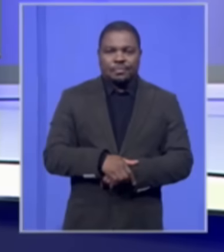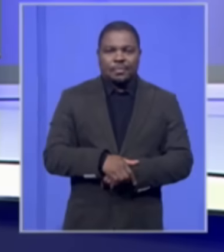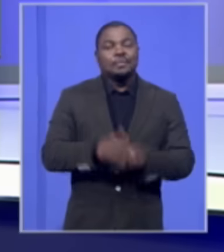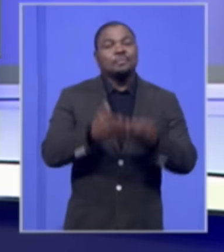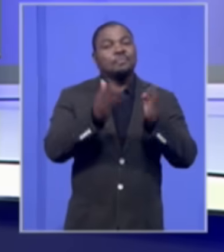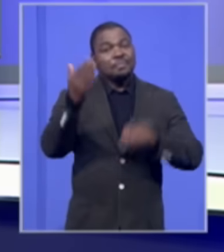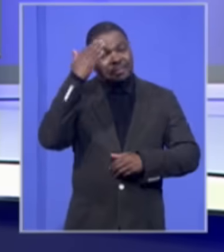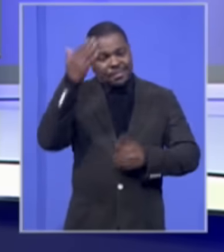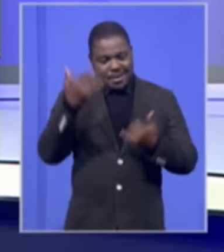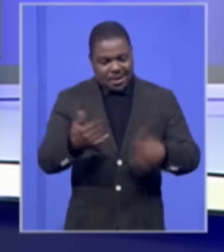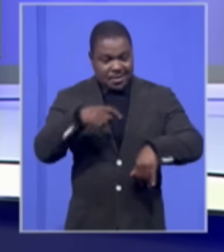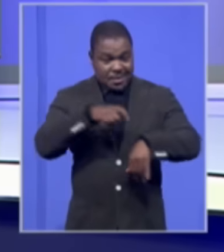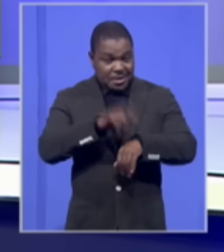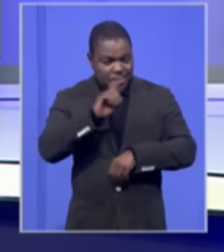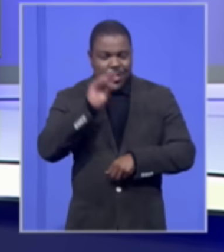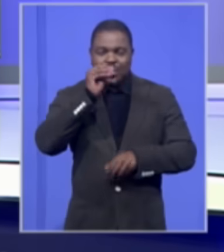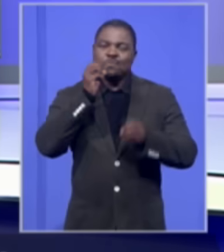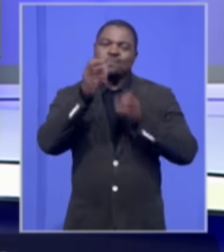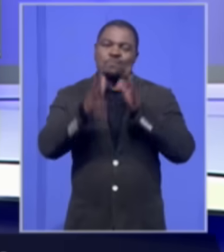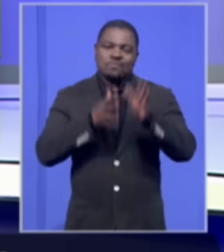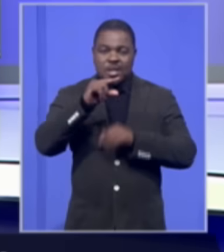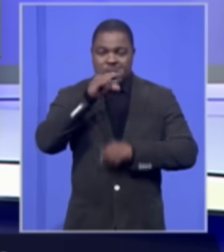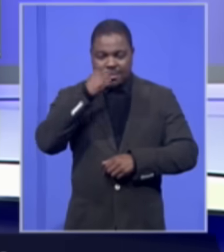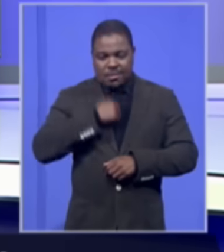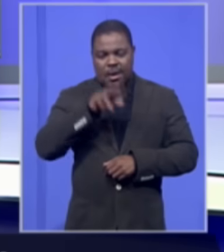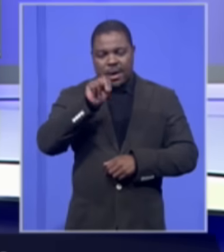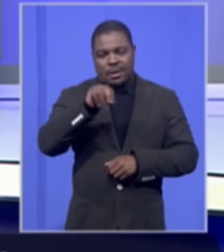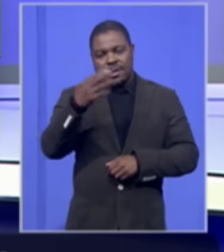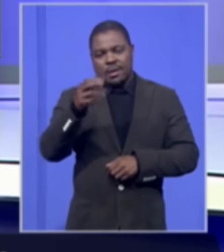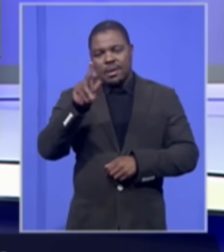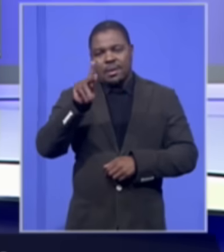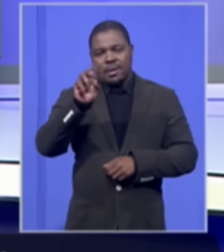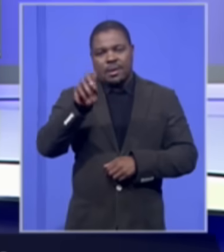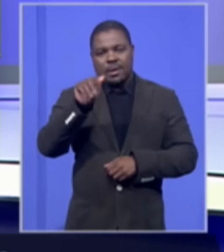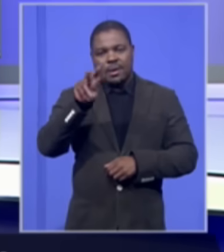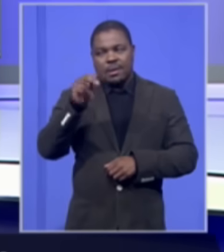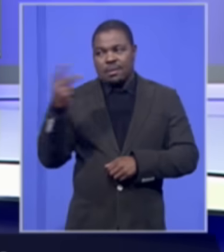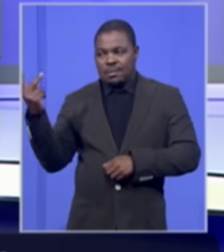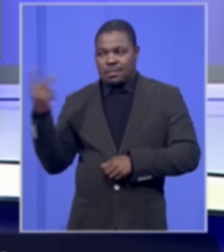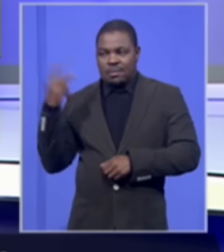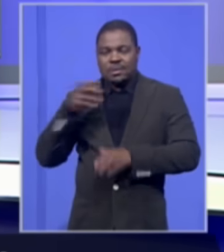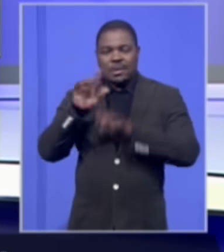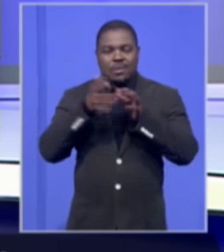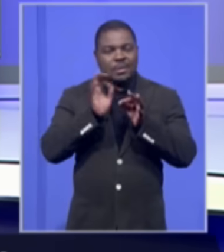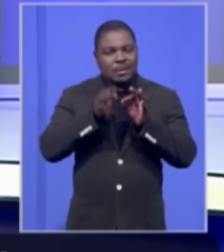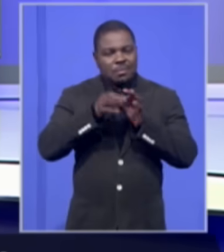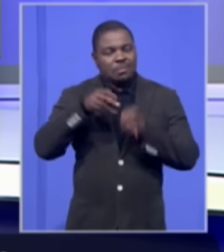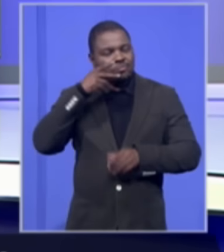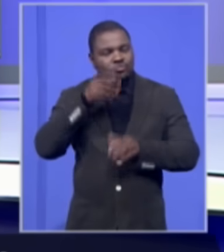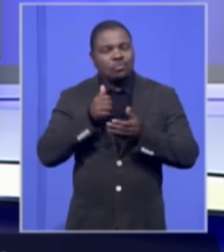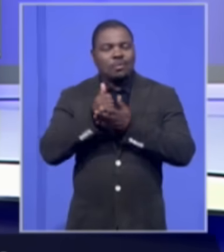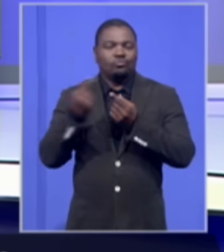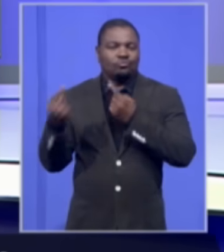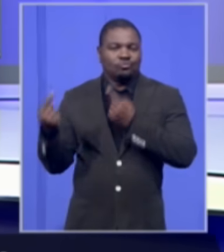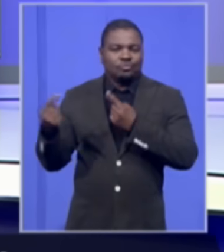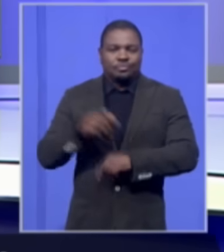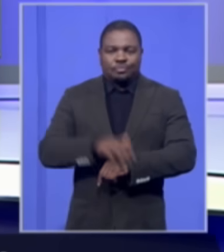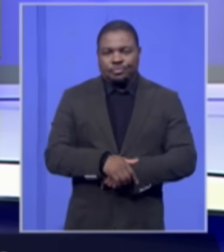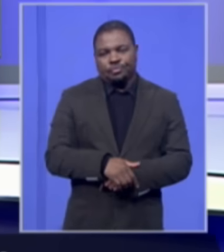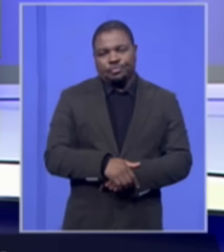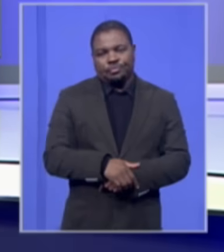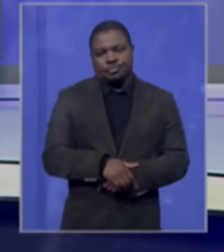Thobela, nako ya go loselela ditaba ke yona ye, nna ke Nkgadimeng Kekana, gomme ke thušana le mofetoledi wa polelo ya diatla Augustine Letlalo.